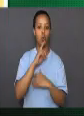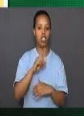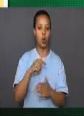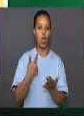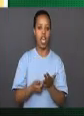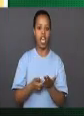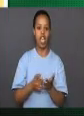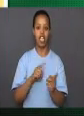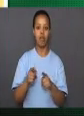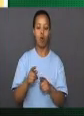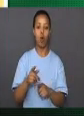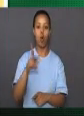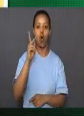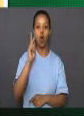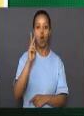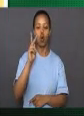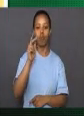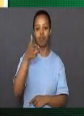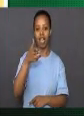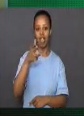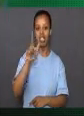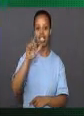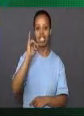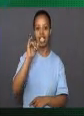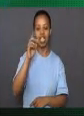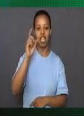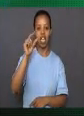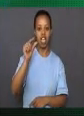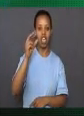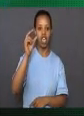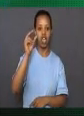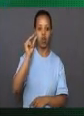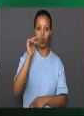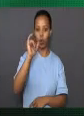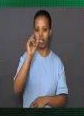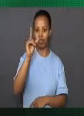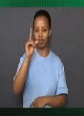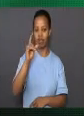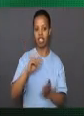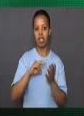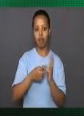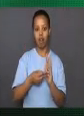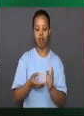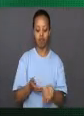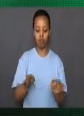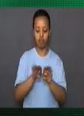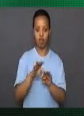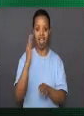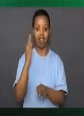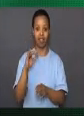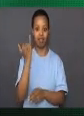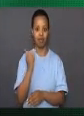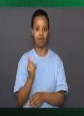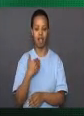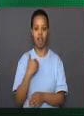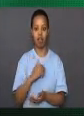the thylakoids, which are flattened sac-like structures. They are located in